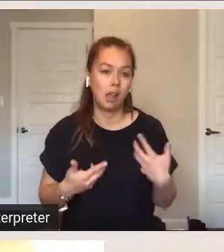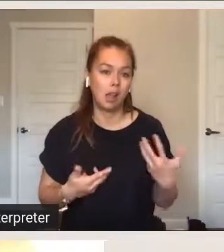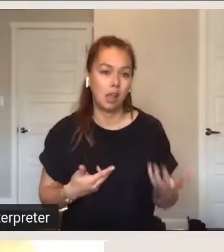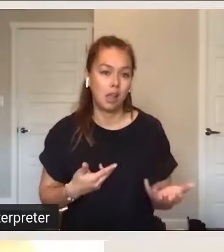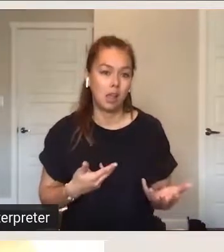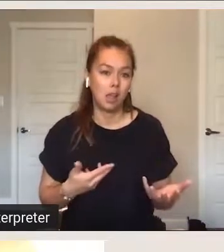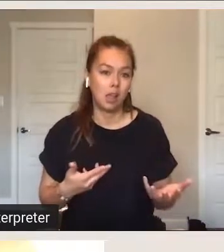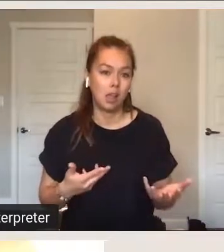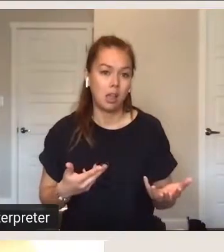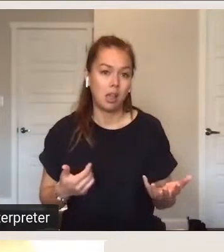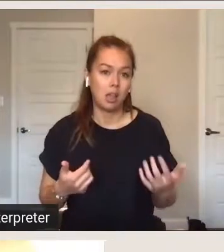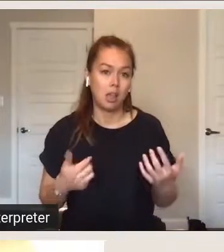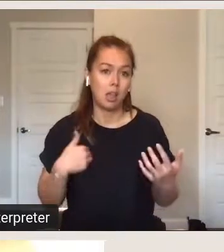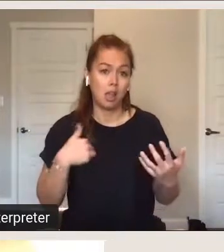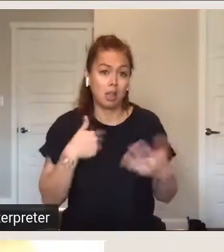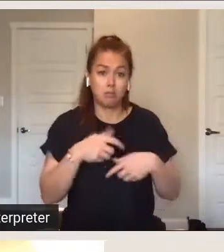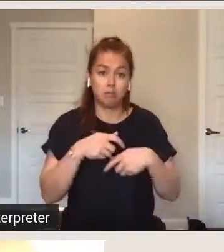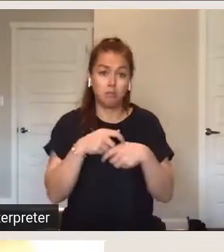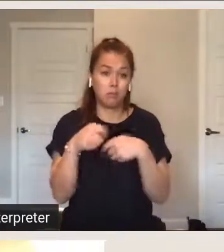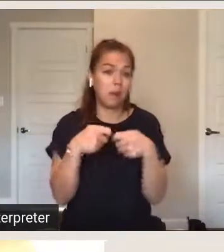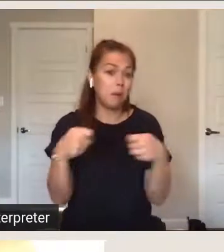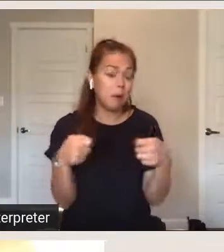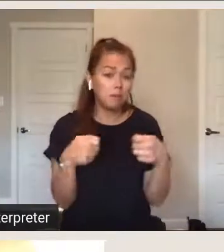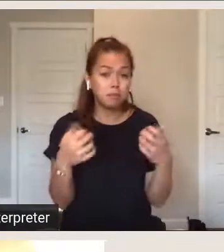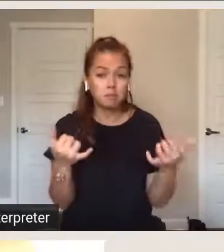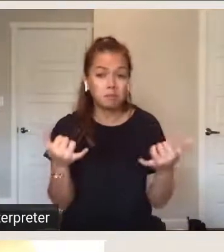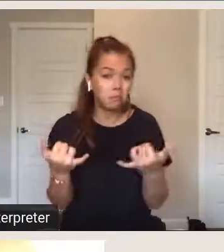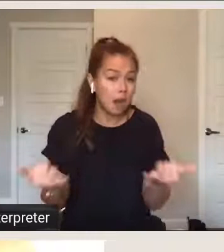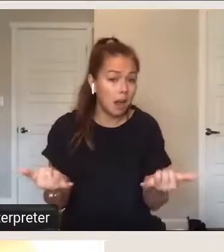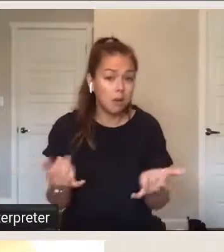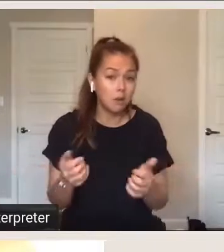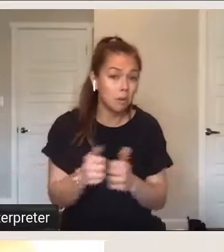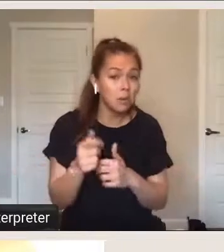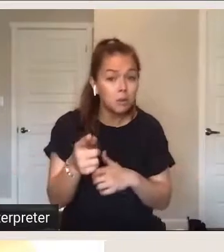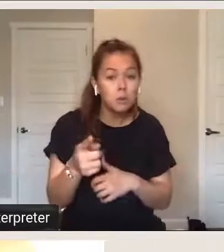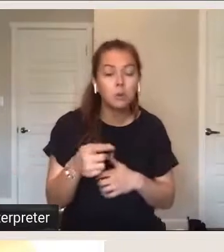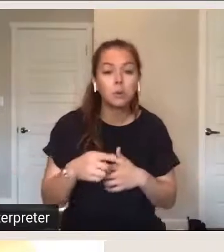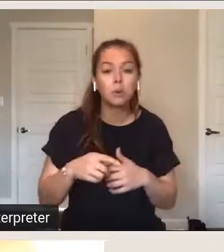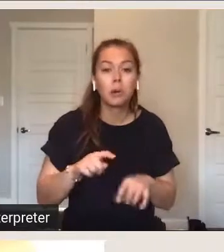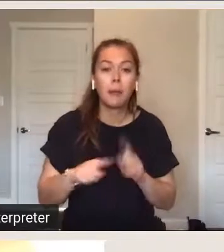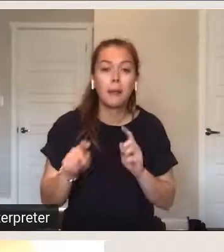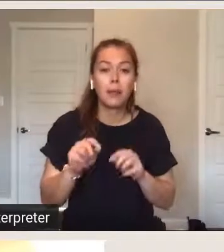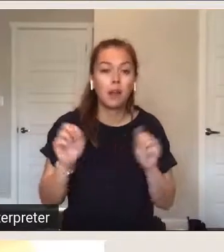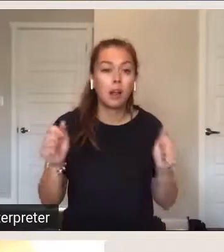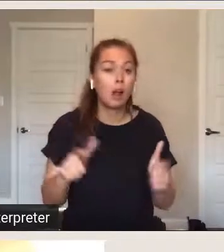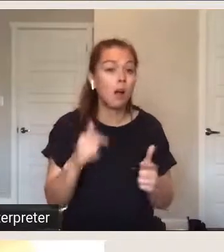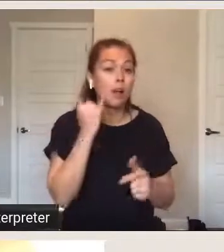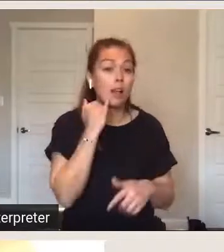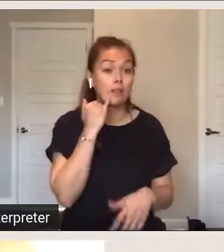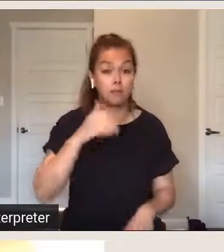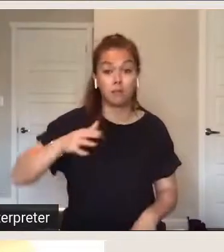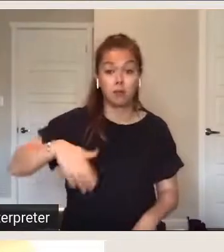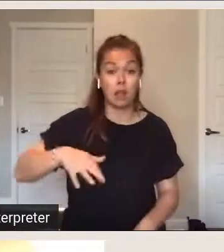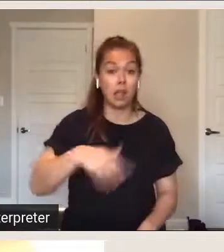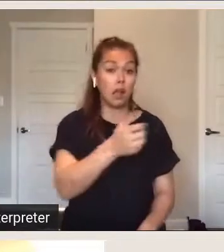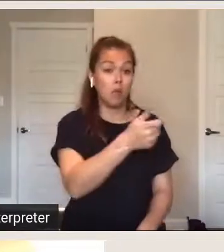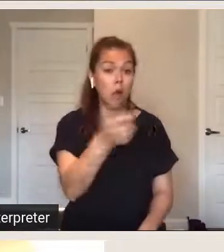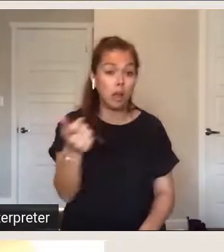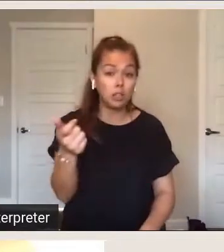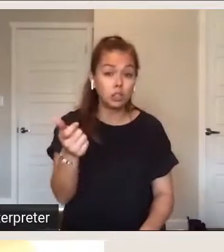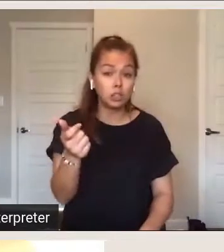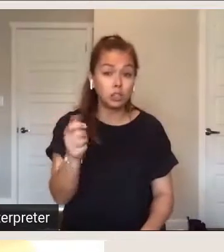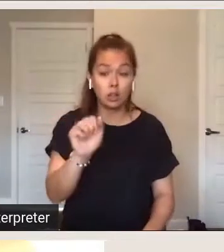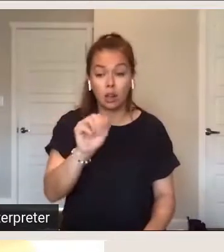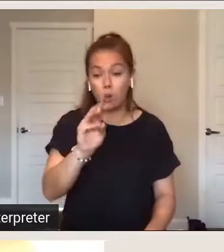to the end of our conversation together. But for everyone, please, if you haven't checked out the film yet, please do so. You still